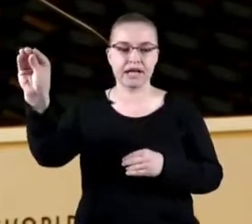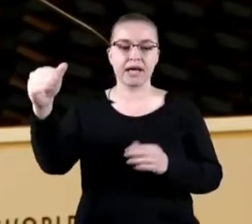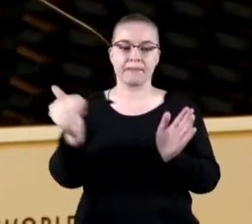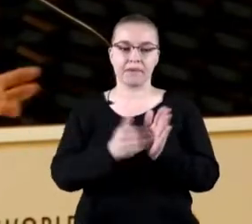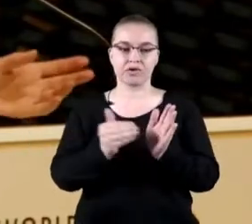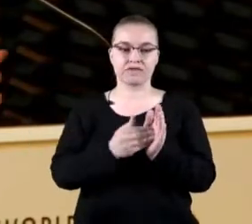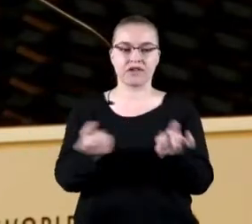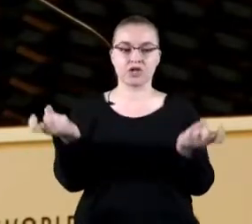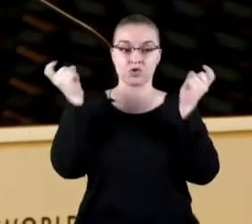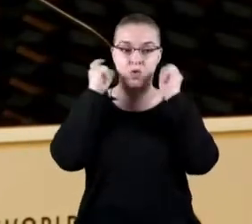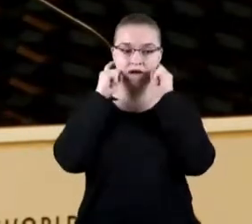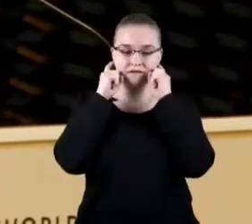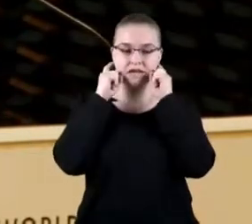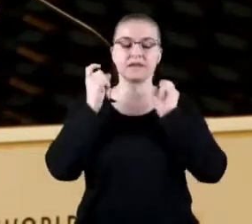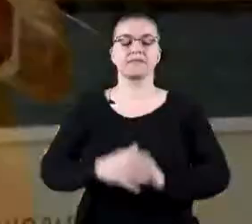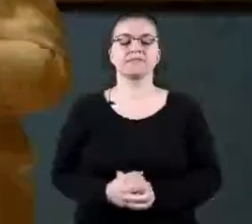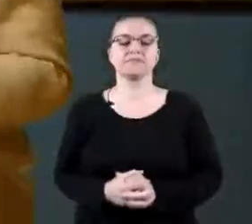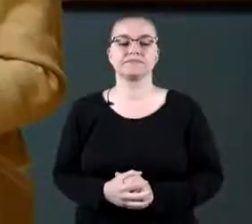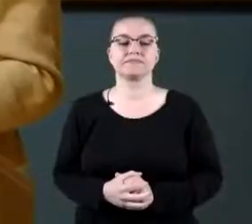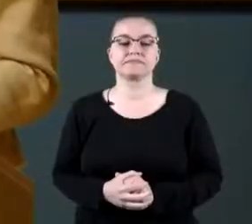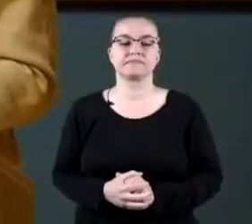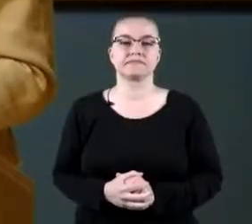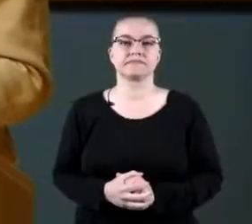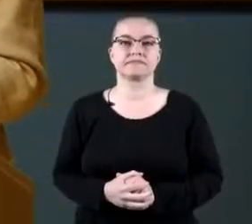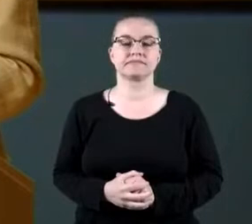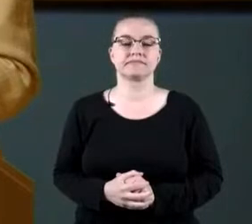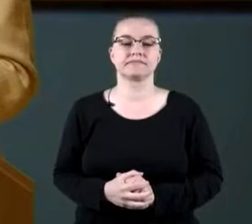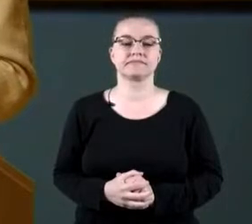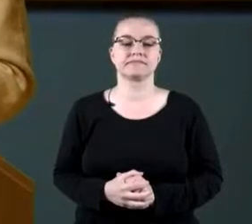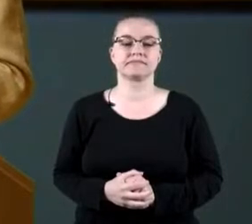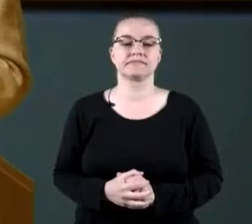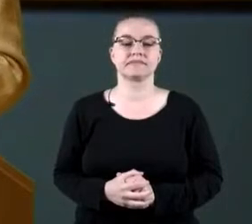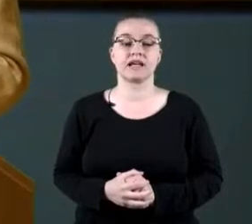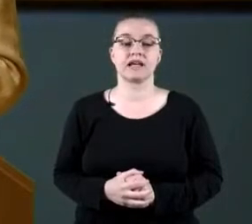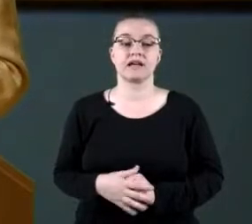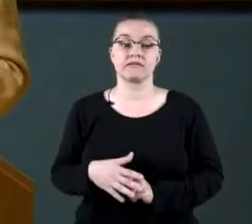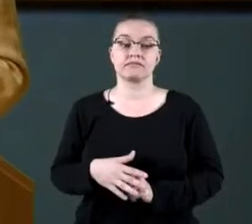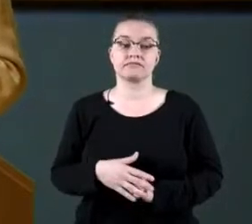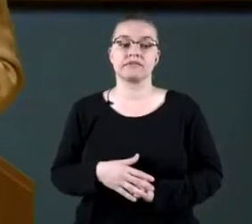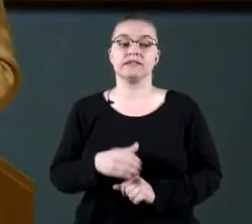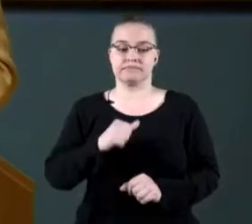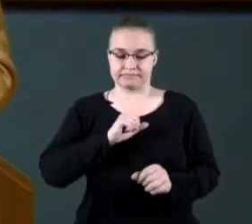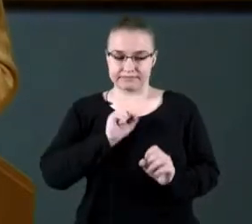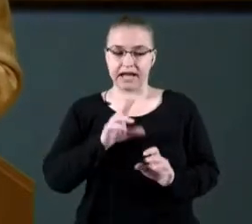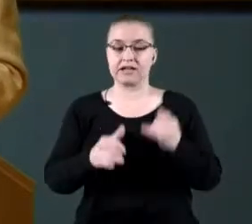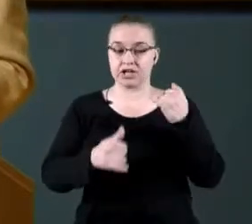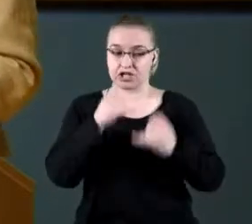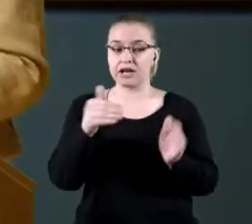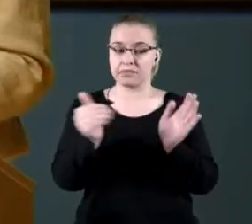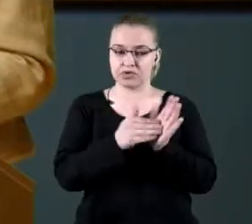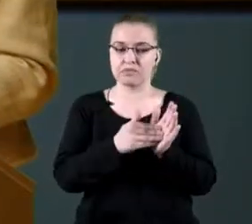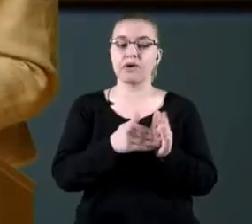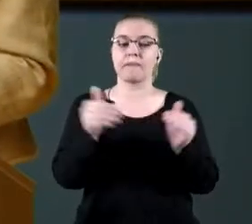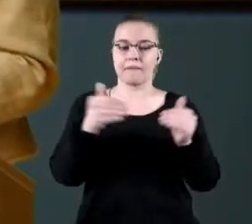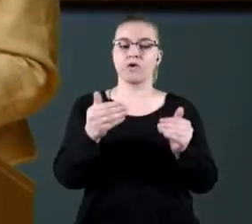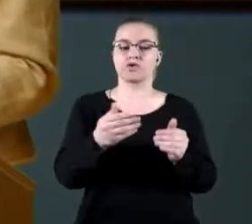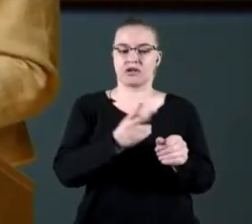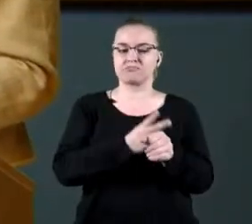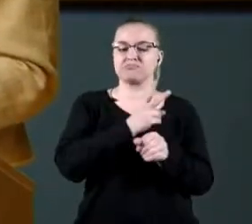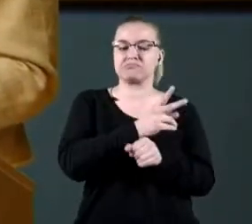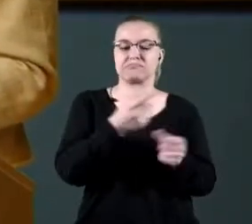guess that now all of you have phones and device if you need it. So now it's my pleasure to